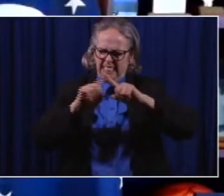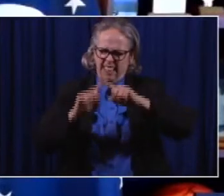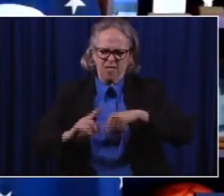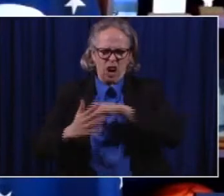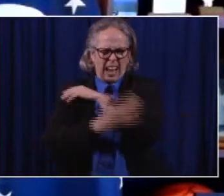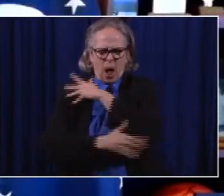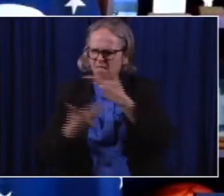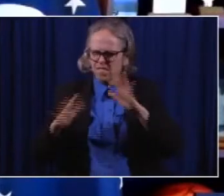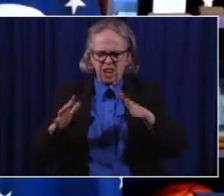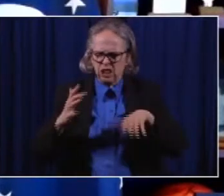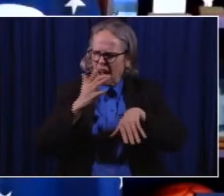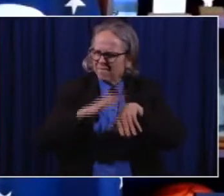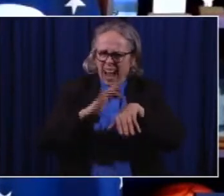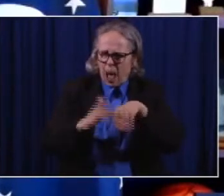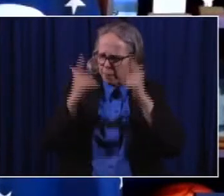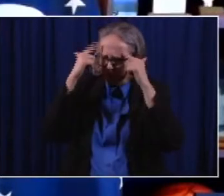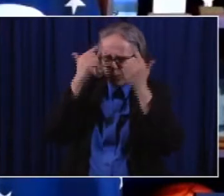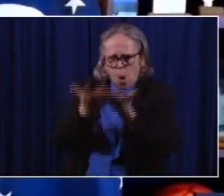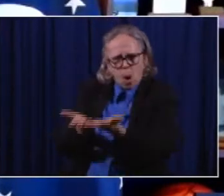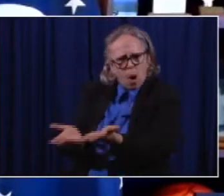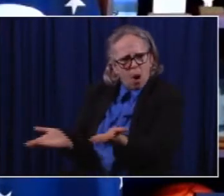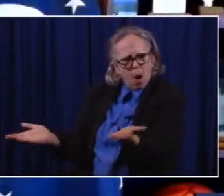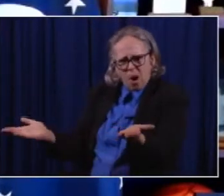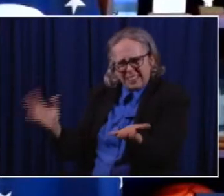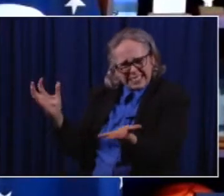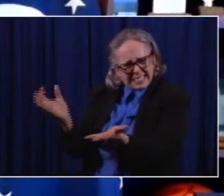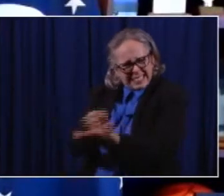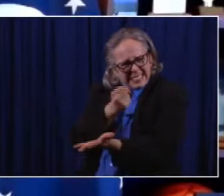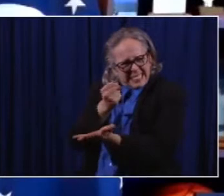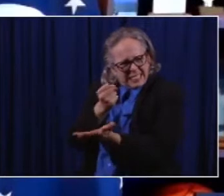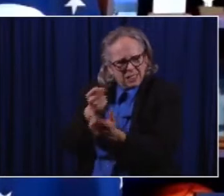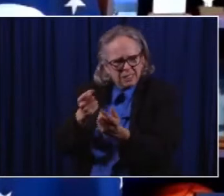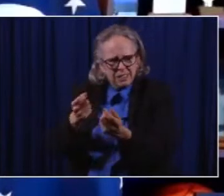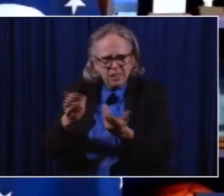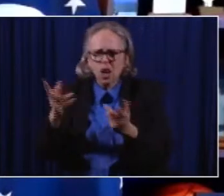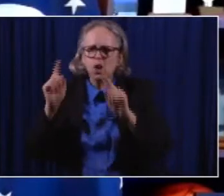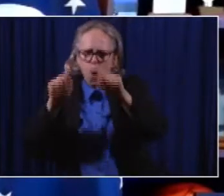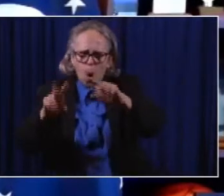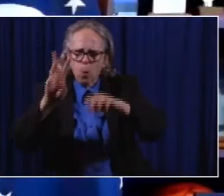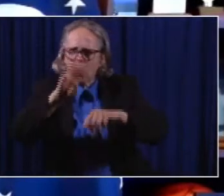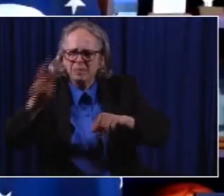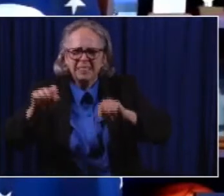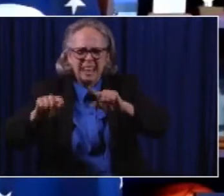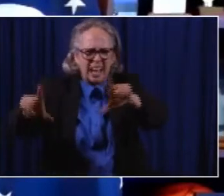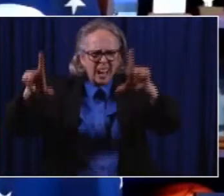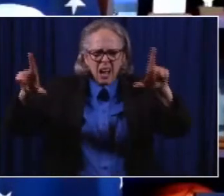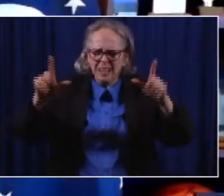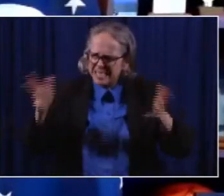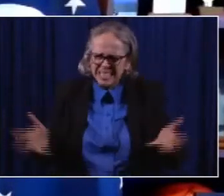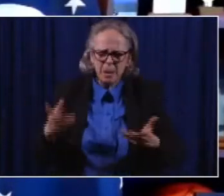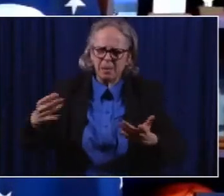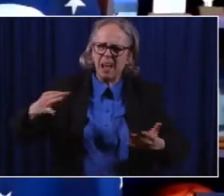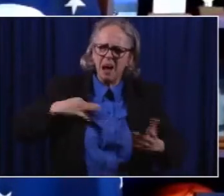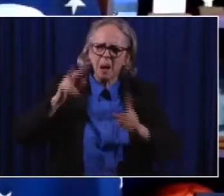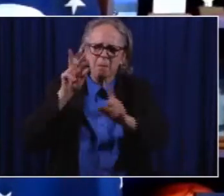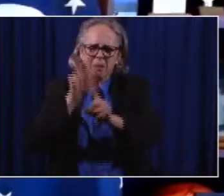businesses in those counties to apply. We encourage you to go to